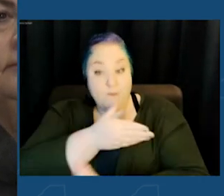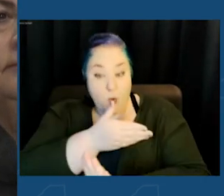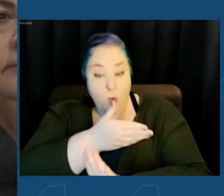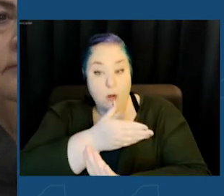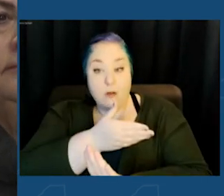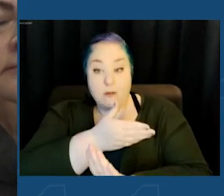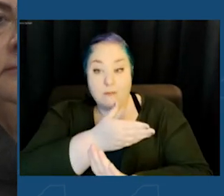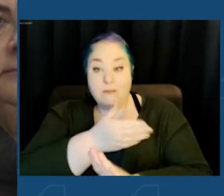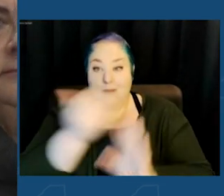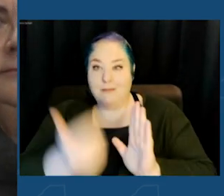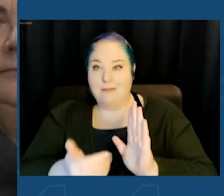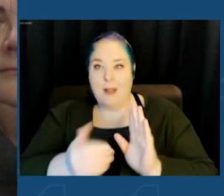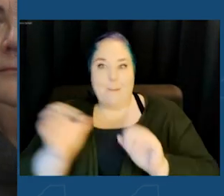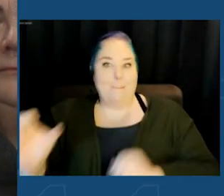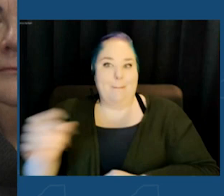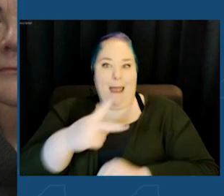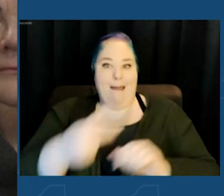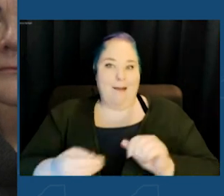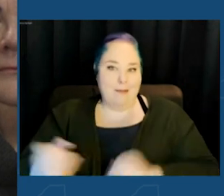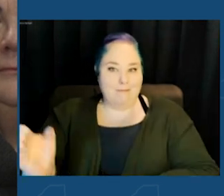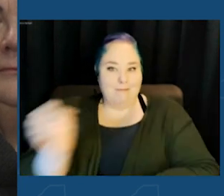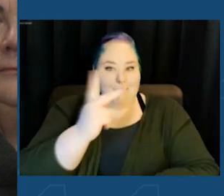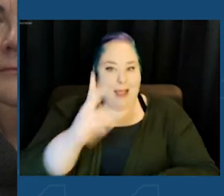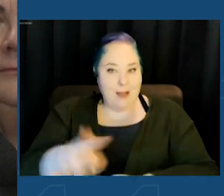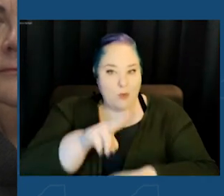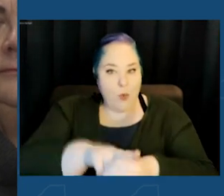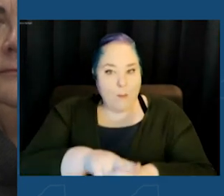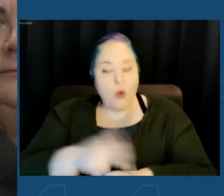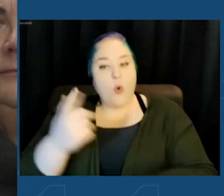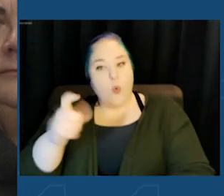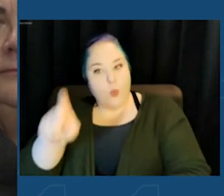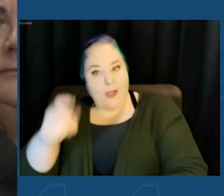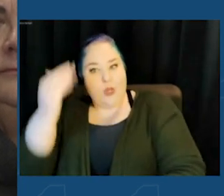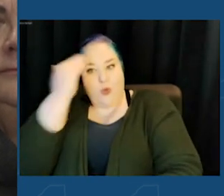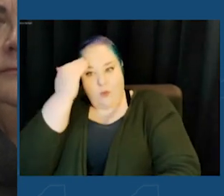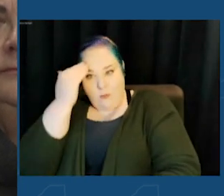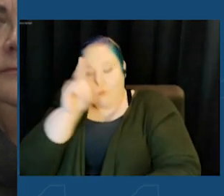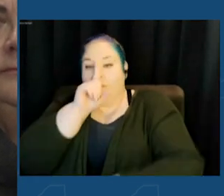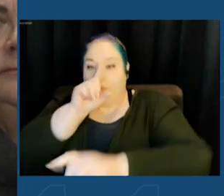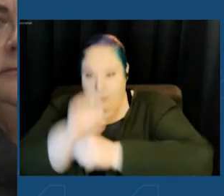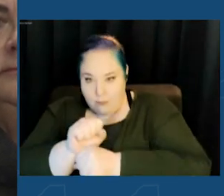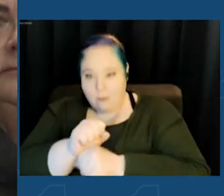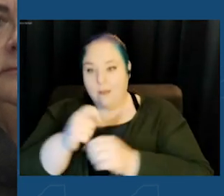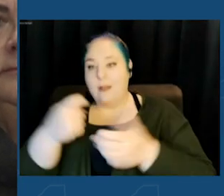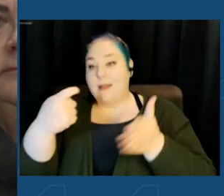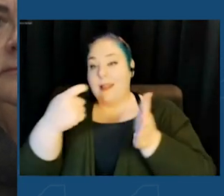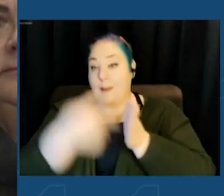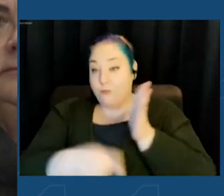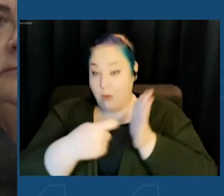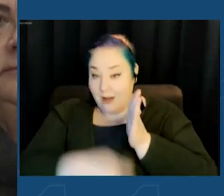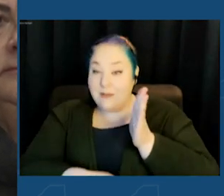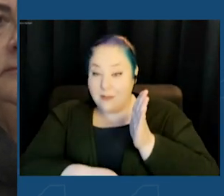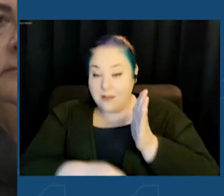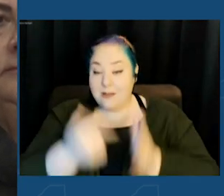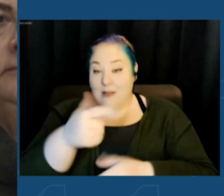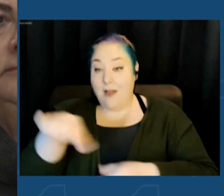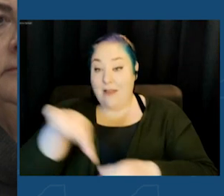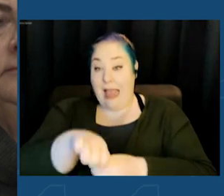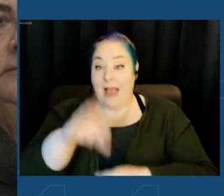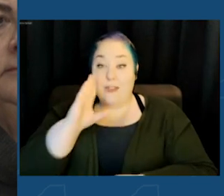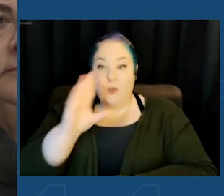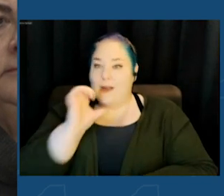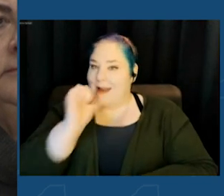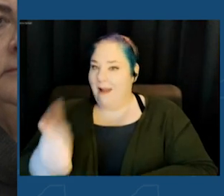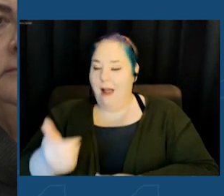resumed to what it had been that we actually knew was certainty that the prices would not continue to escalate they have been on a